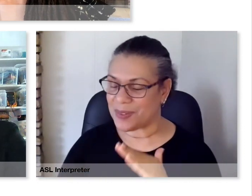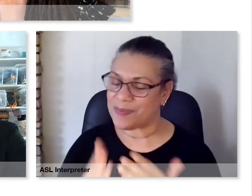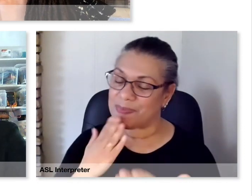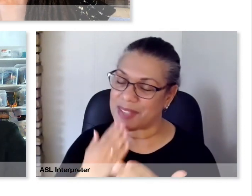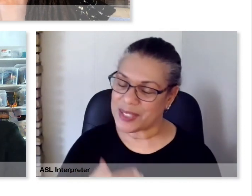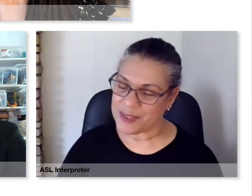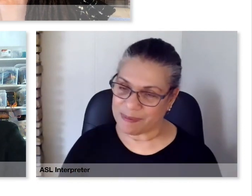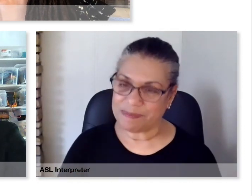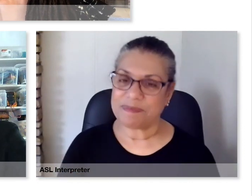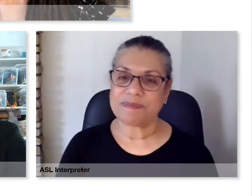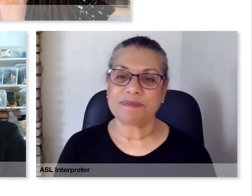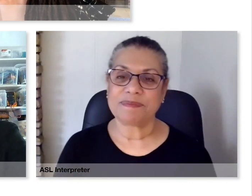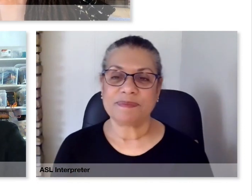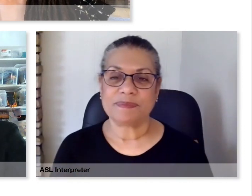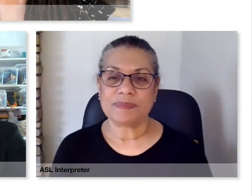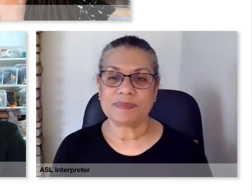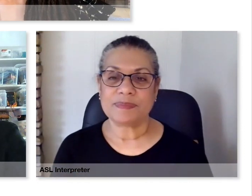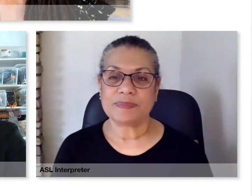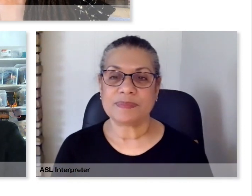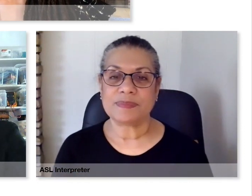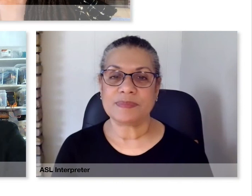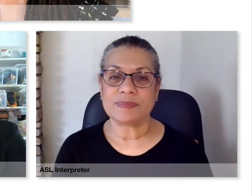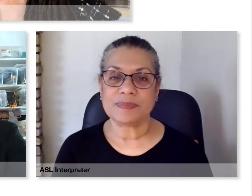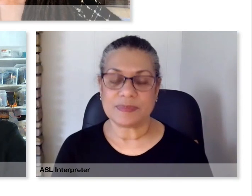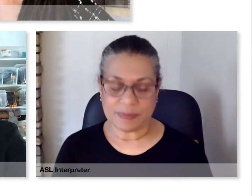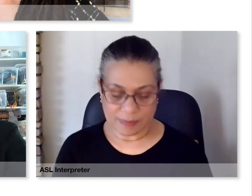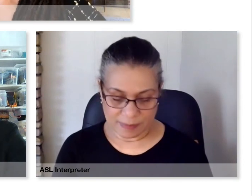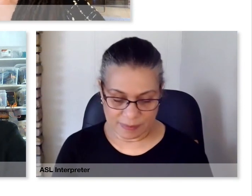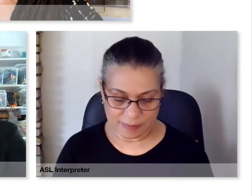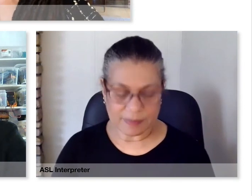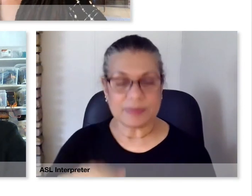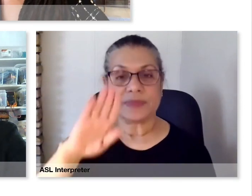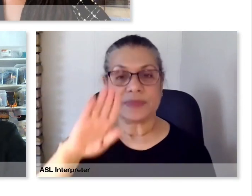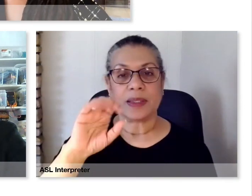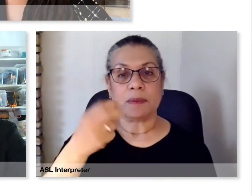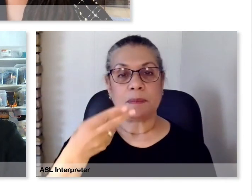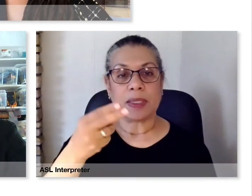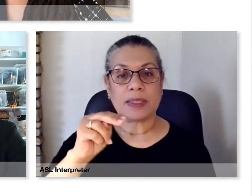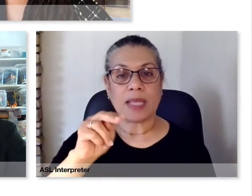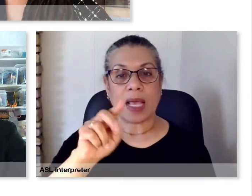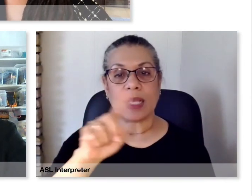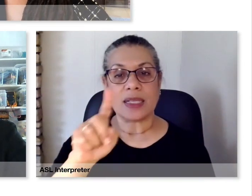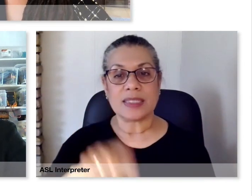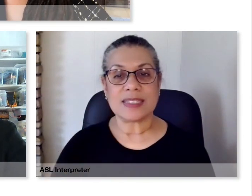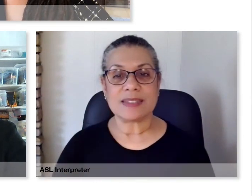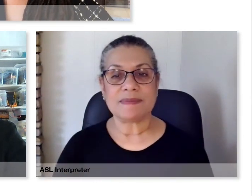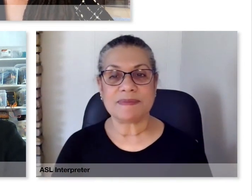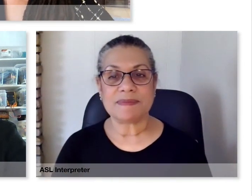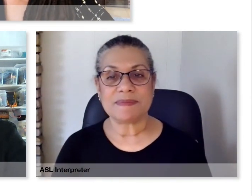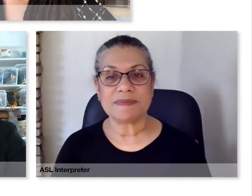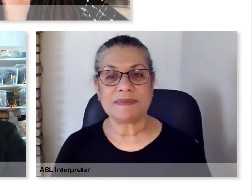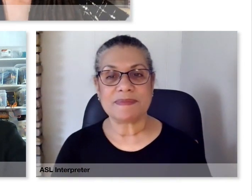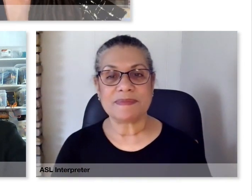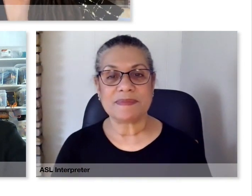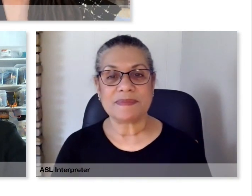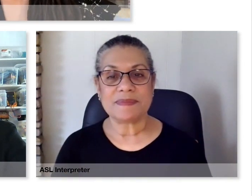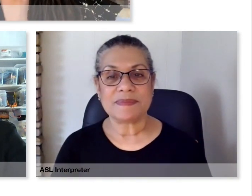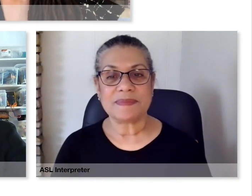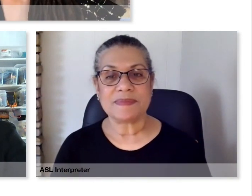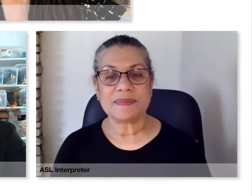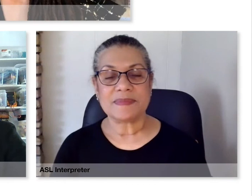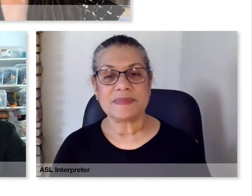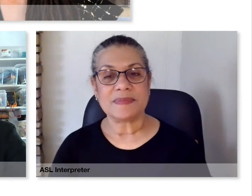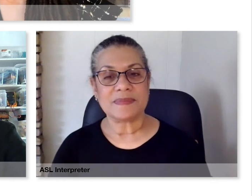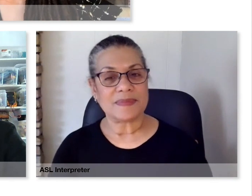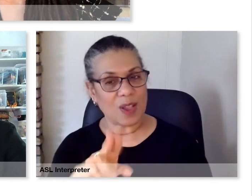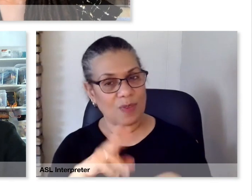appreciating your insights. So, Benaz, can you, yes, also share a final remark? Of course.